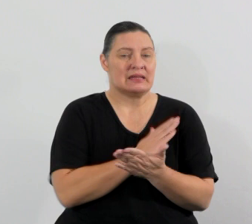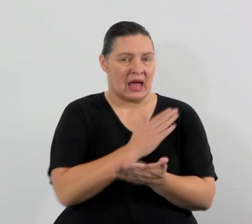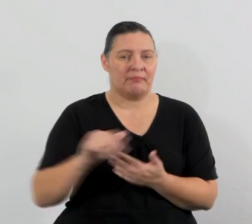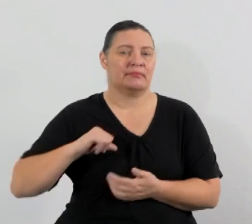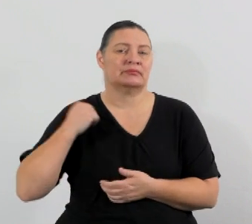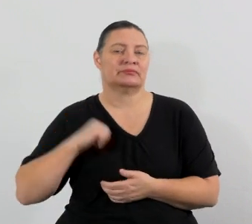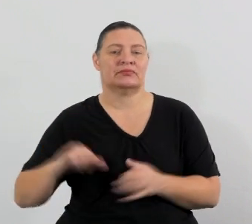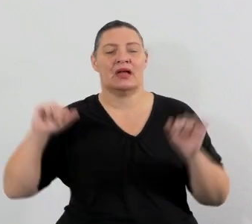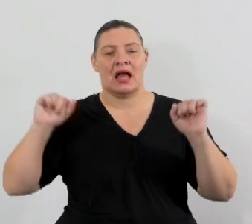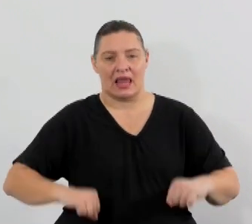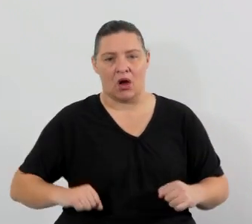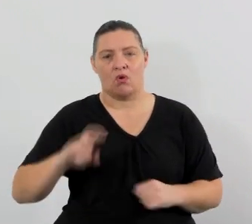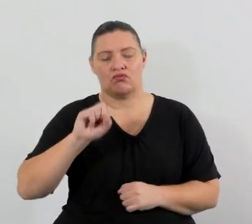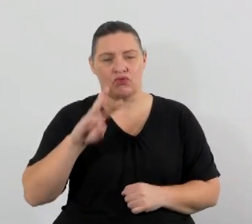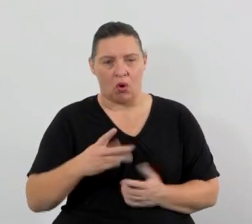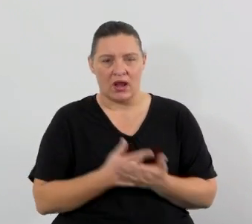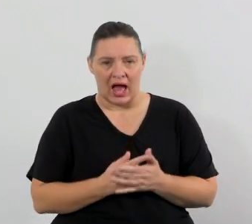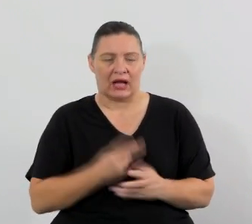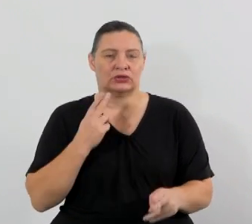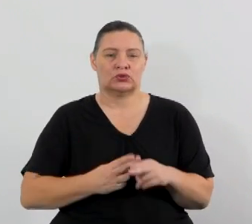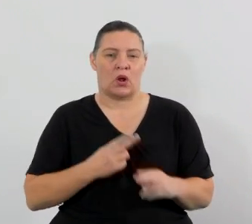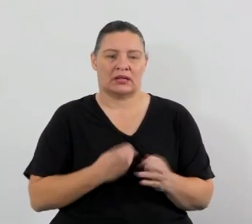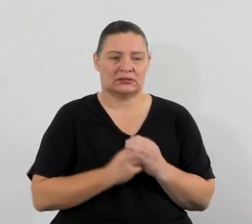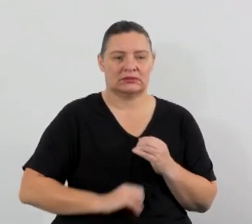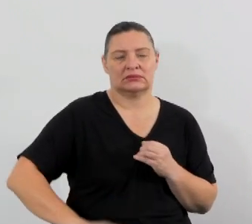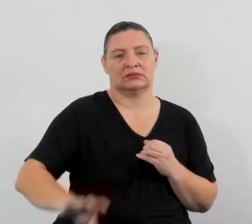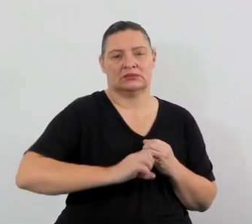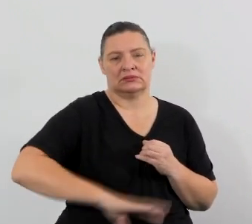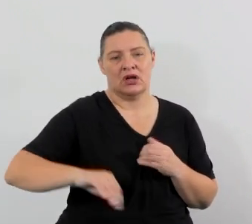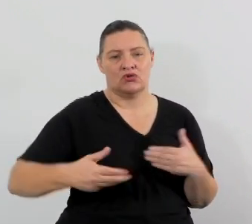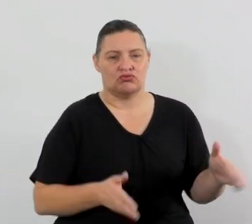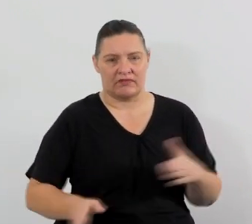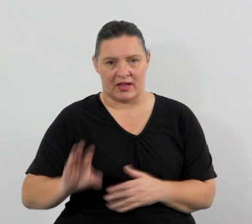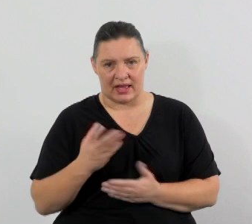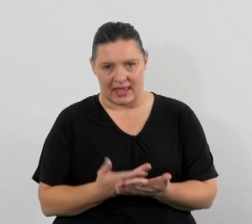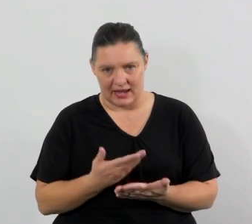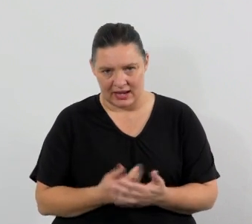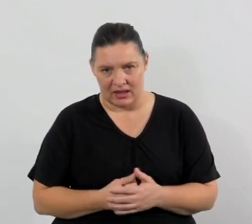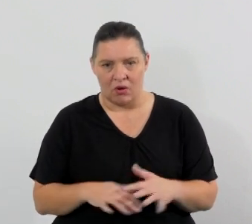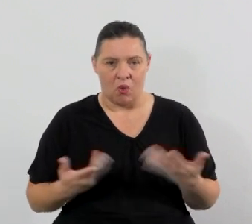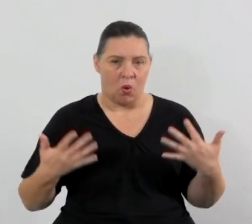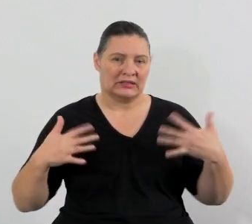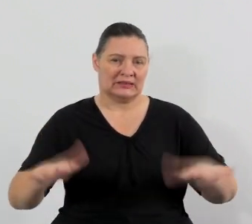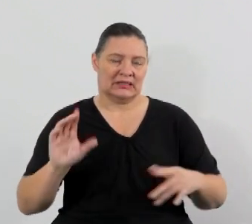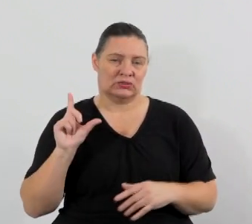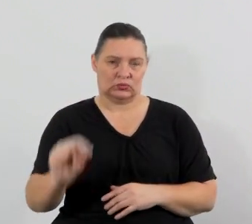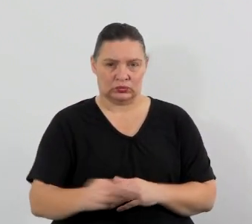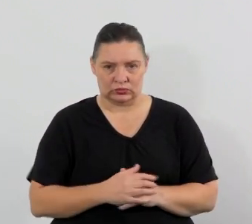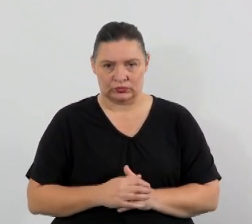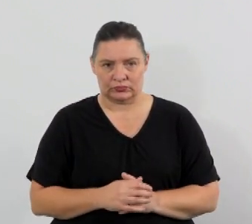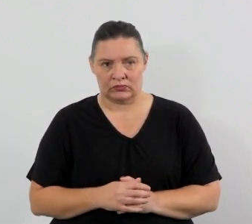Some municipalities allow raw materials such as sewage to be released into the rivers or sea